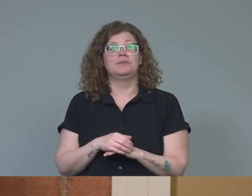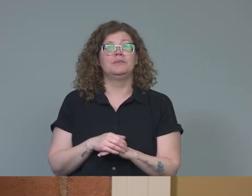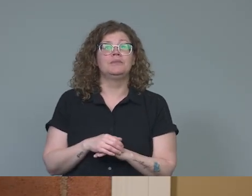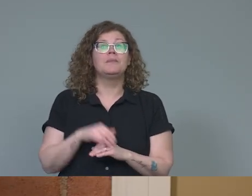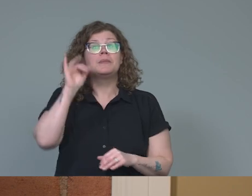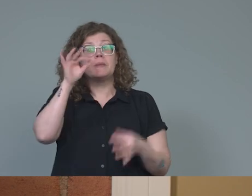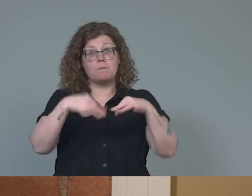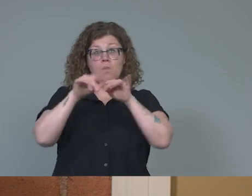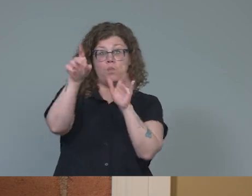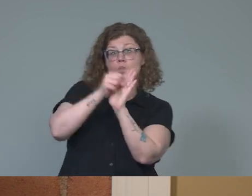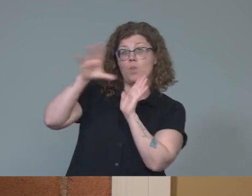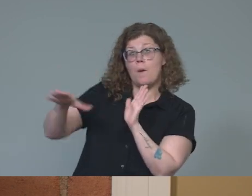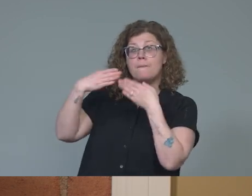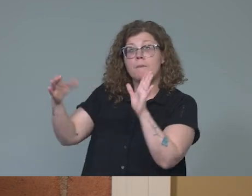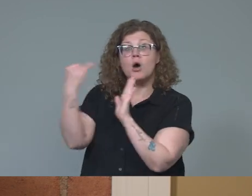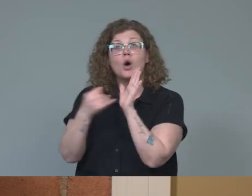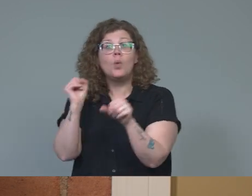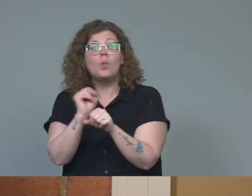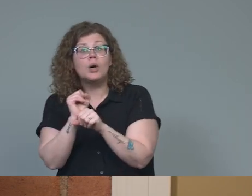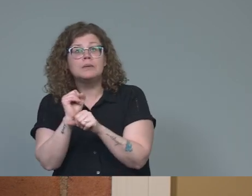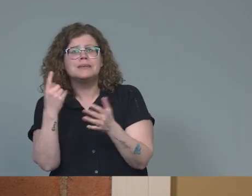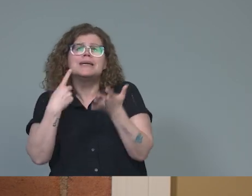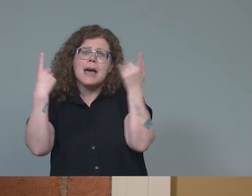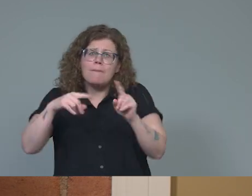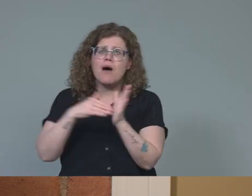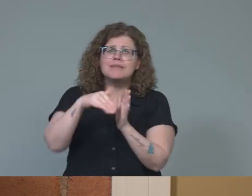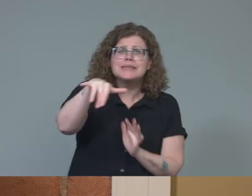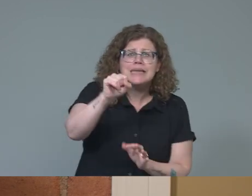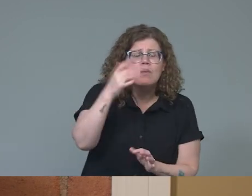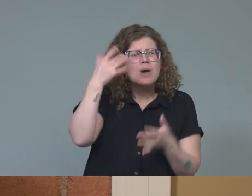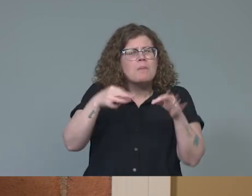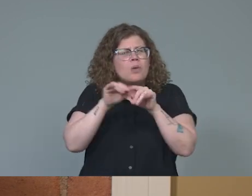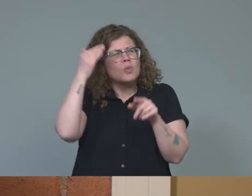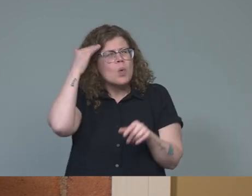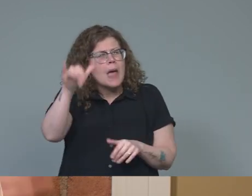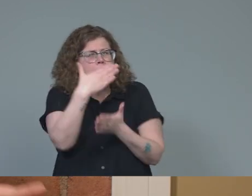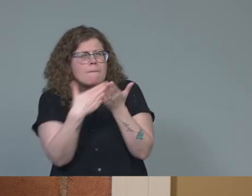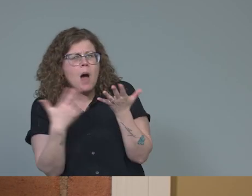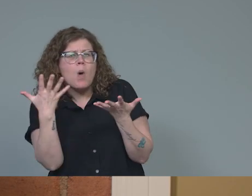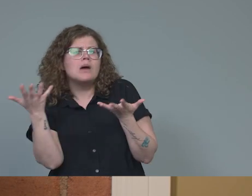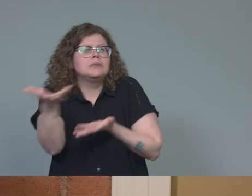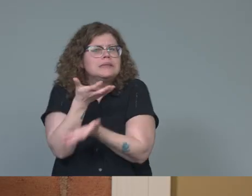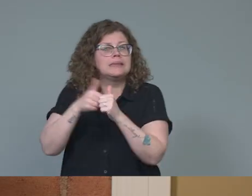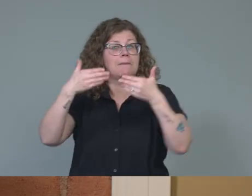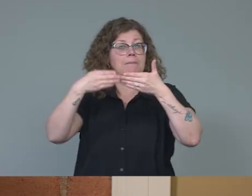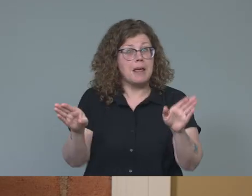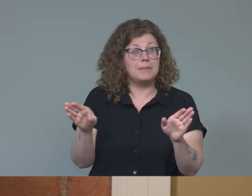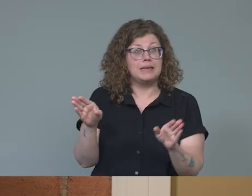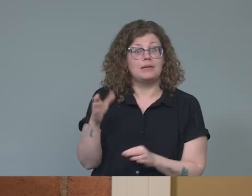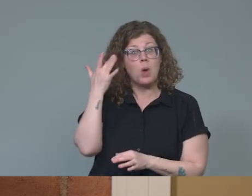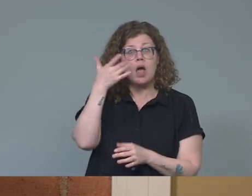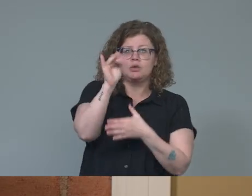time. It's an important part, though, of engaging the public because it shares the story and it honors the making of that